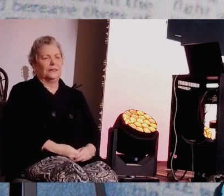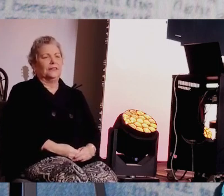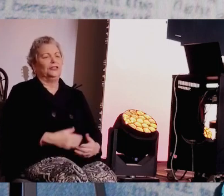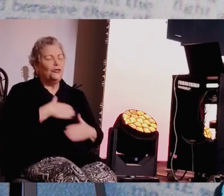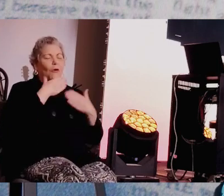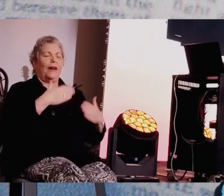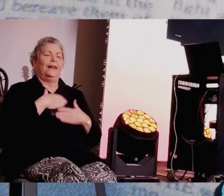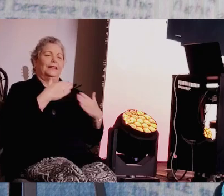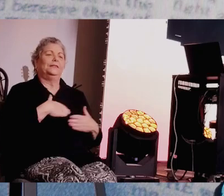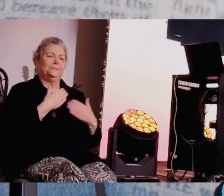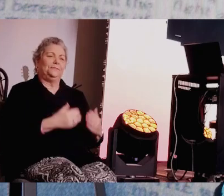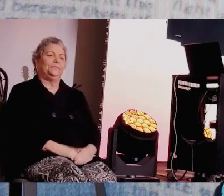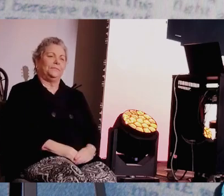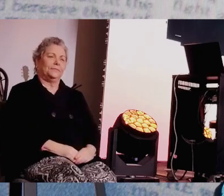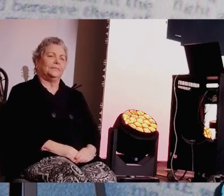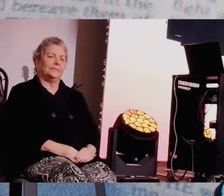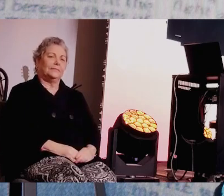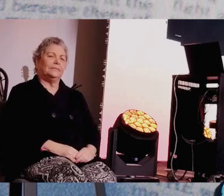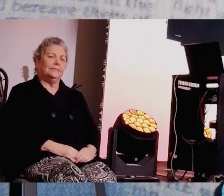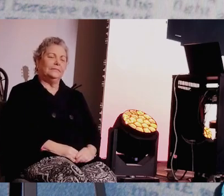There's joy.